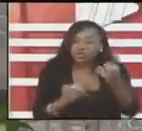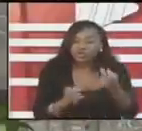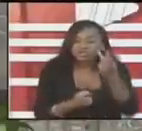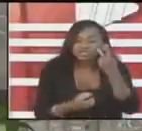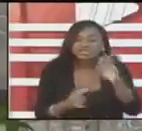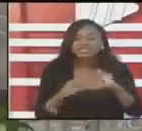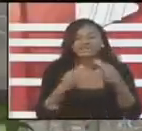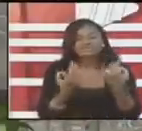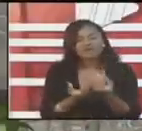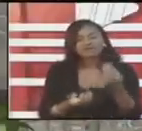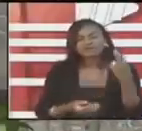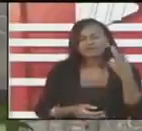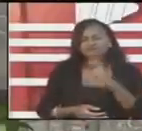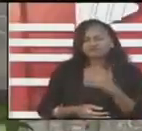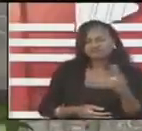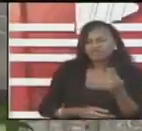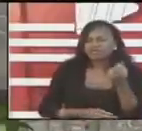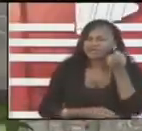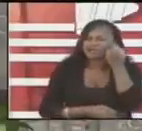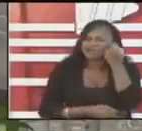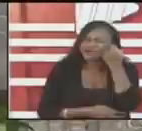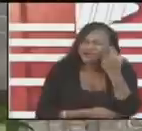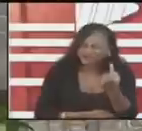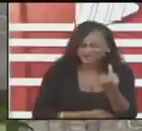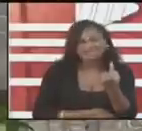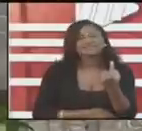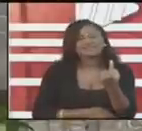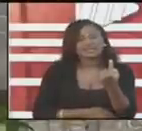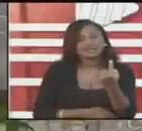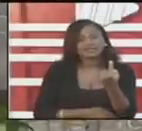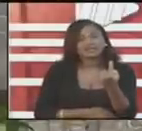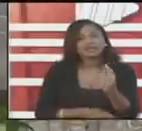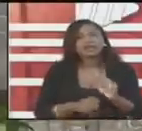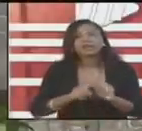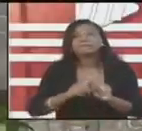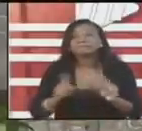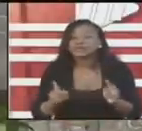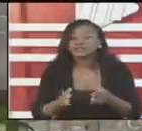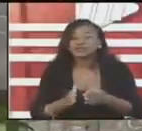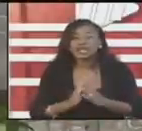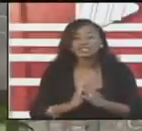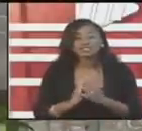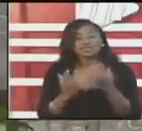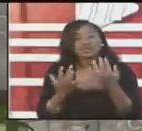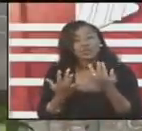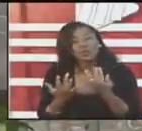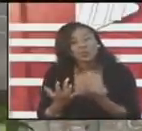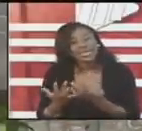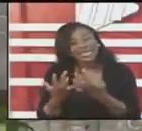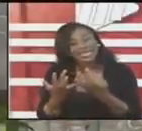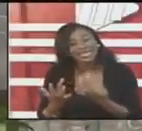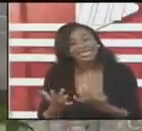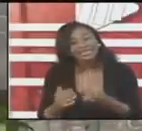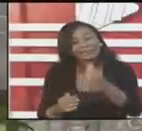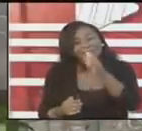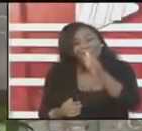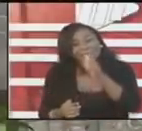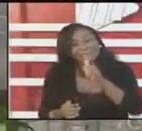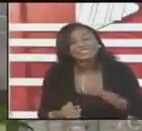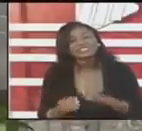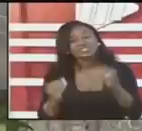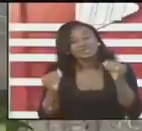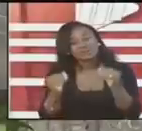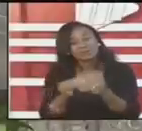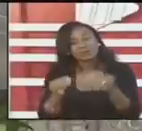We understand that you would like to be in your familiar surroundings, but we are asking you to hold strain a little while longer to protect